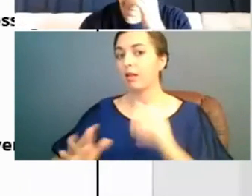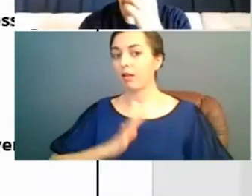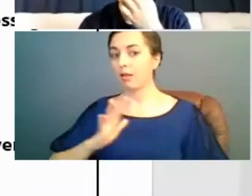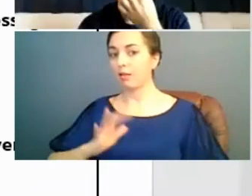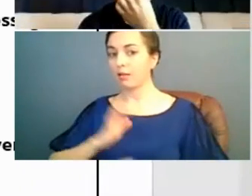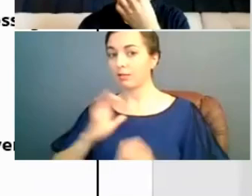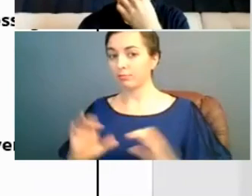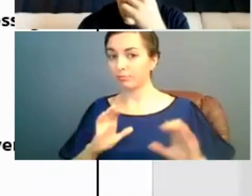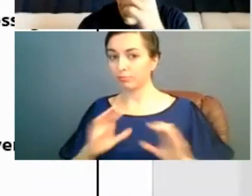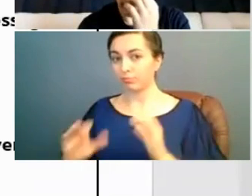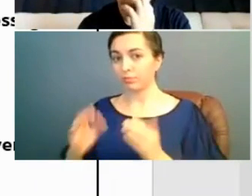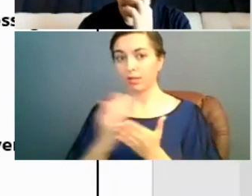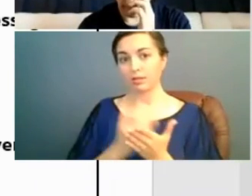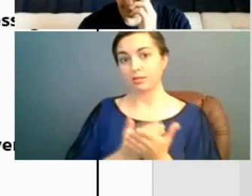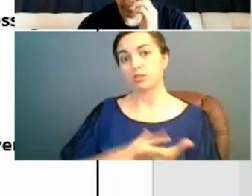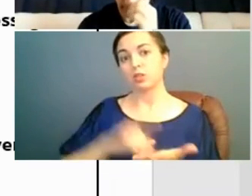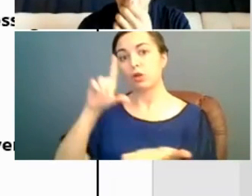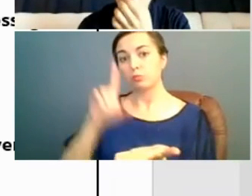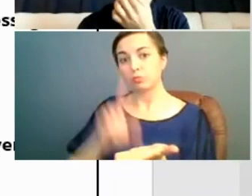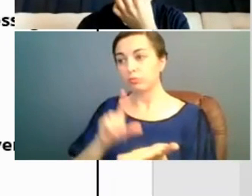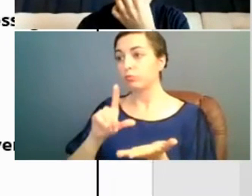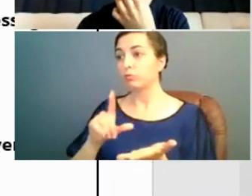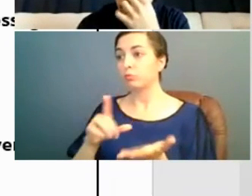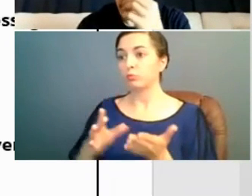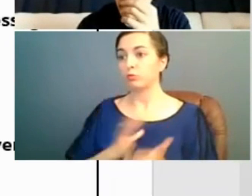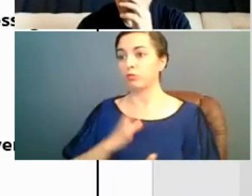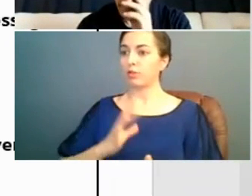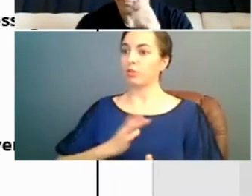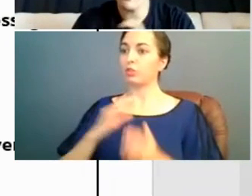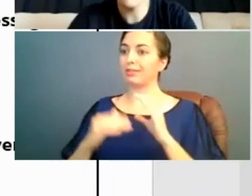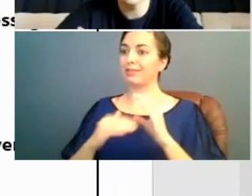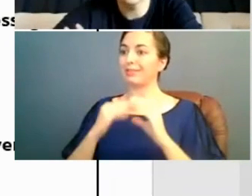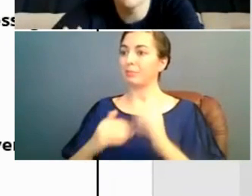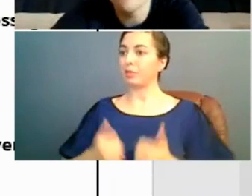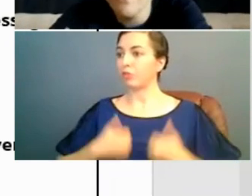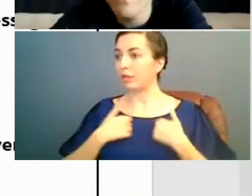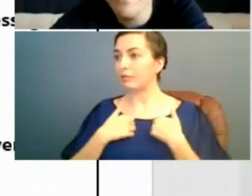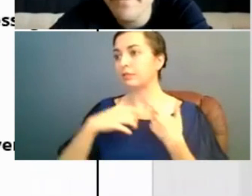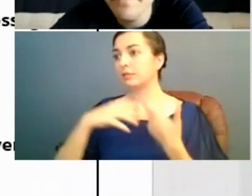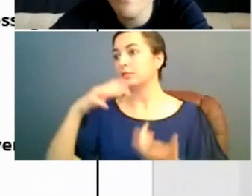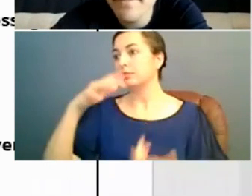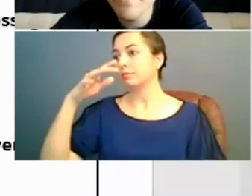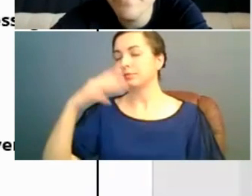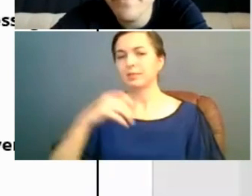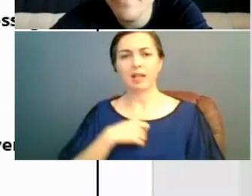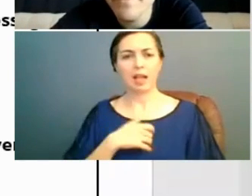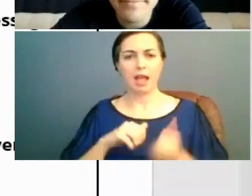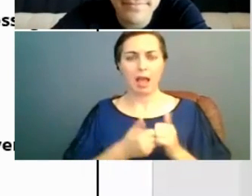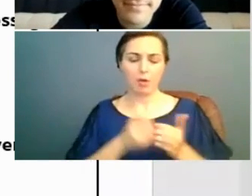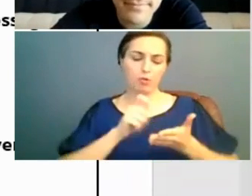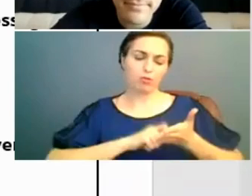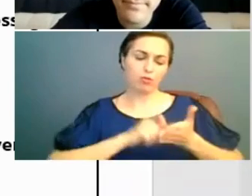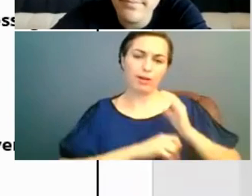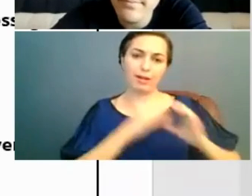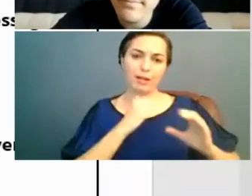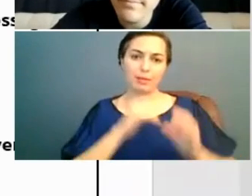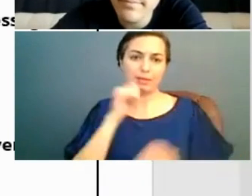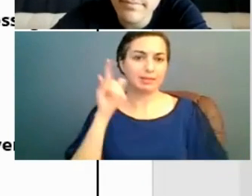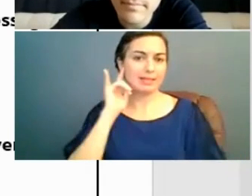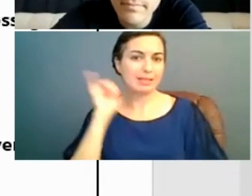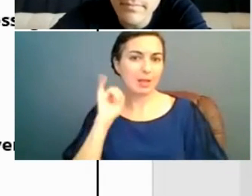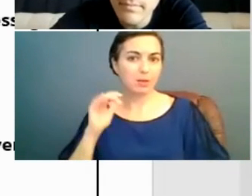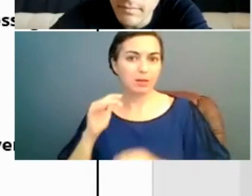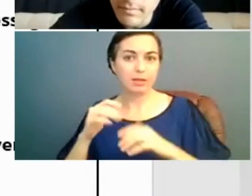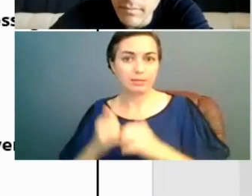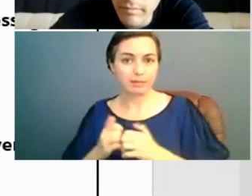on creating a professional email address, how to not send emails like text messages, how to write a subject line appropriately, how